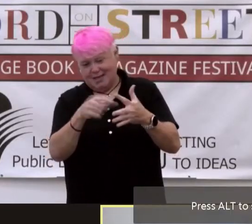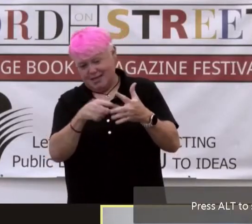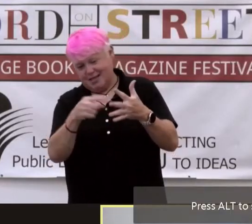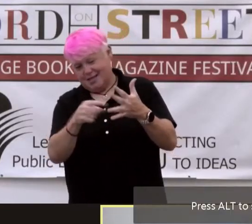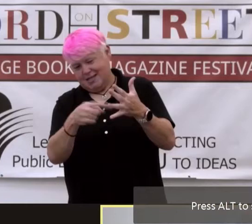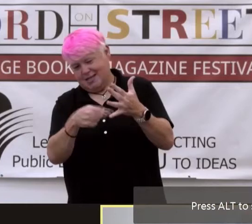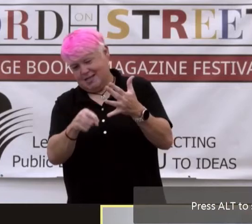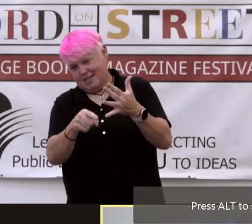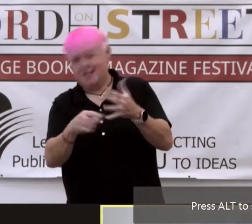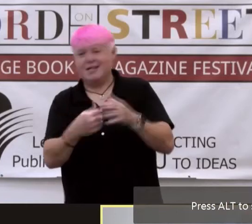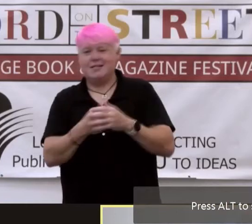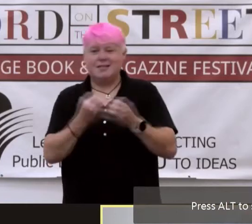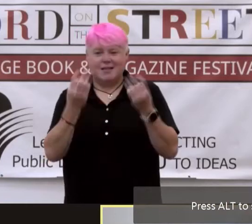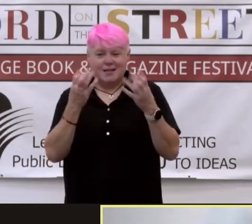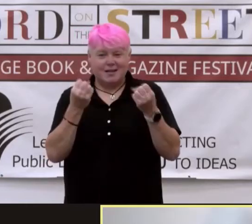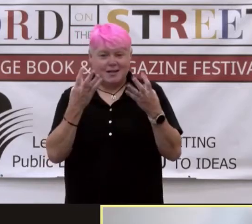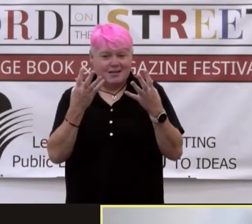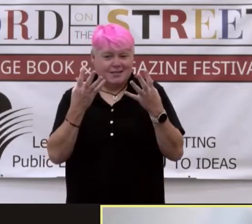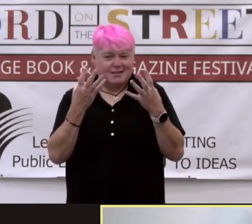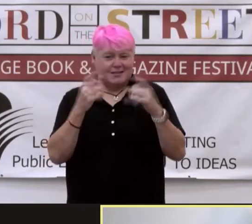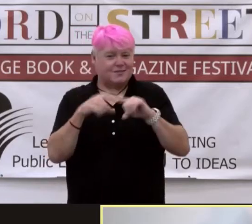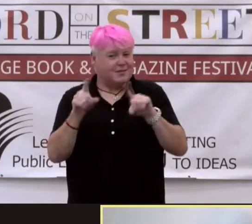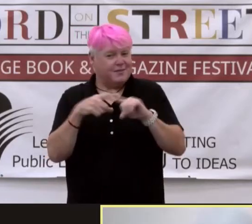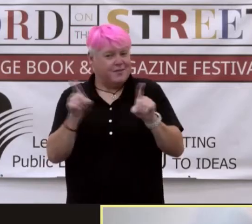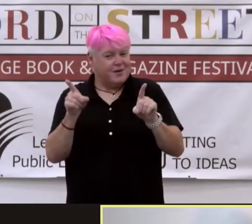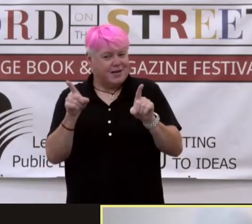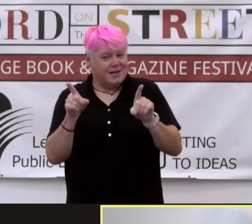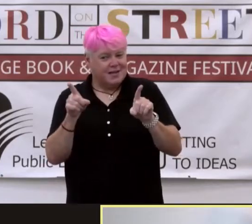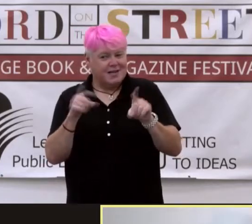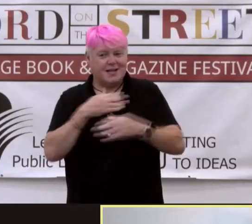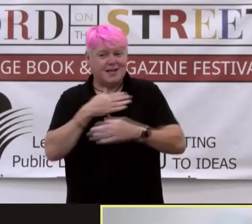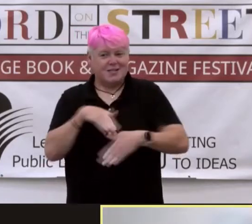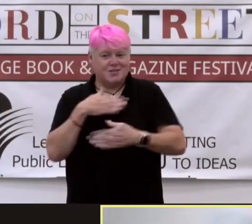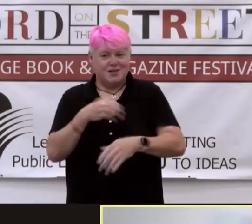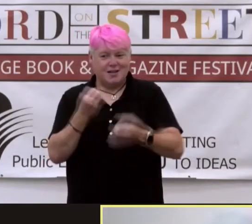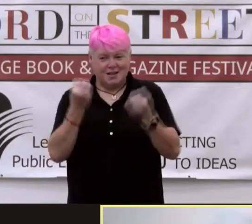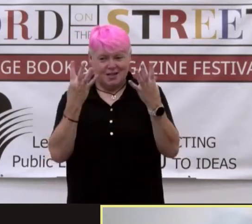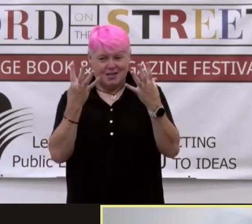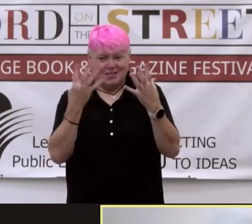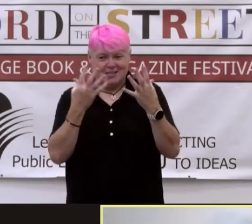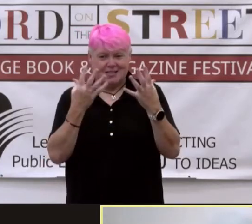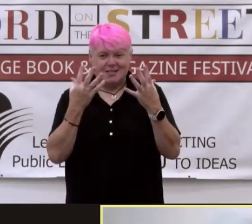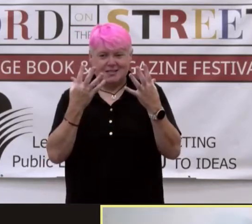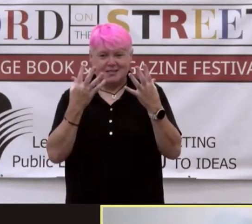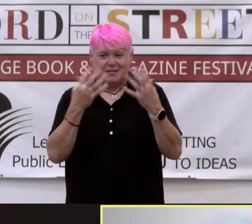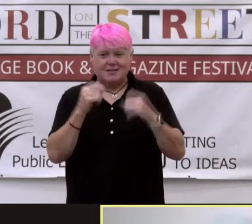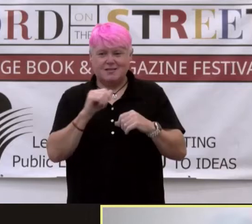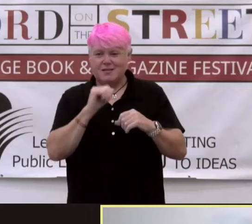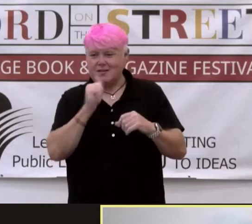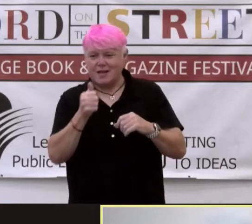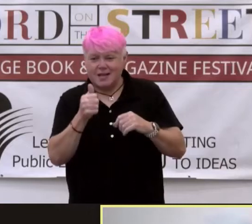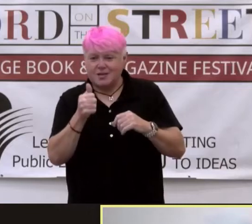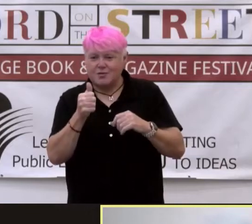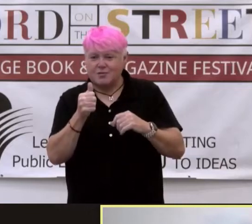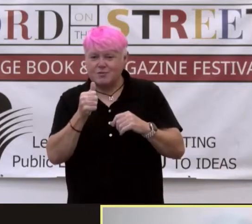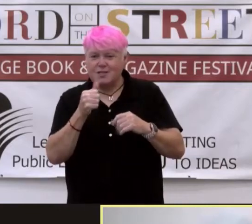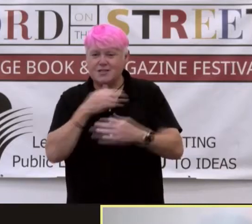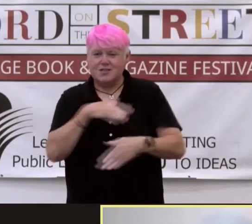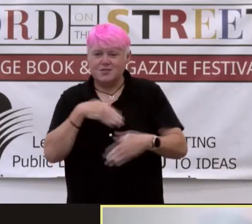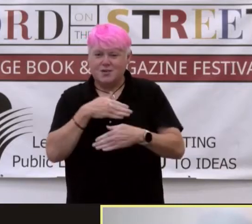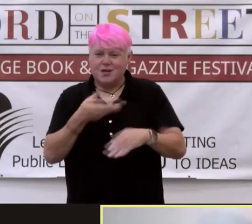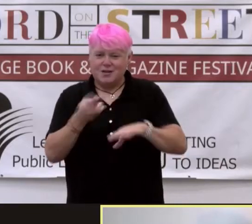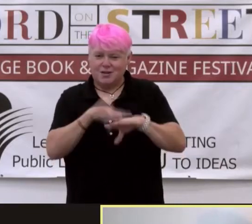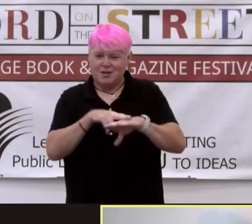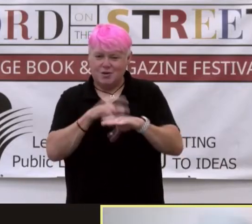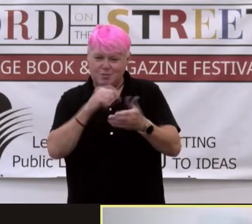It had a lot of, it was so different that I enjoyed it a lot. Yeah. Not that I don't enjoy normal writing, but